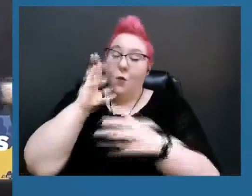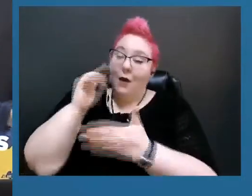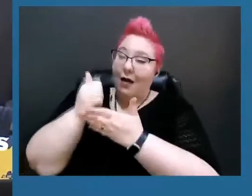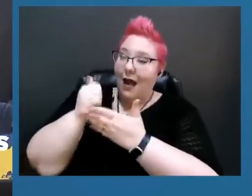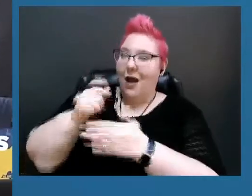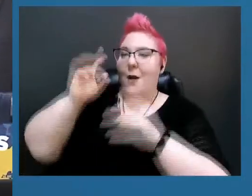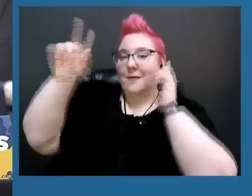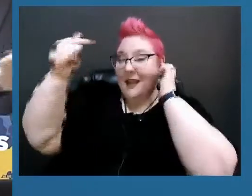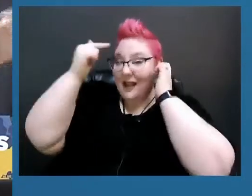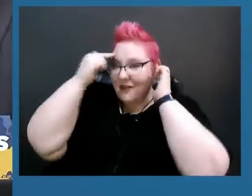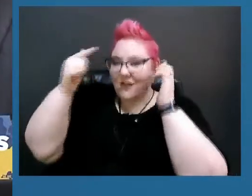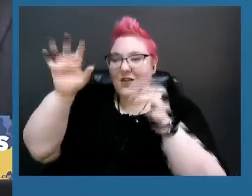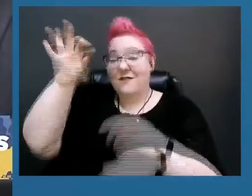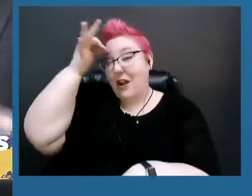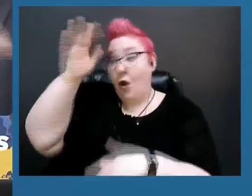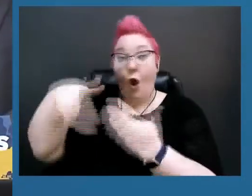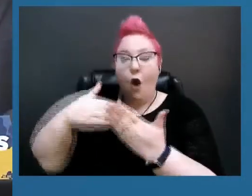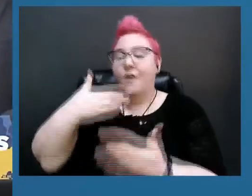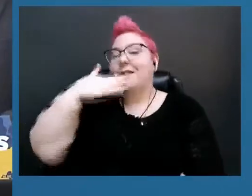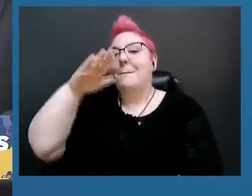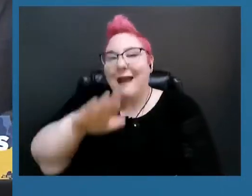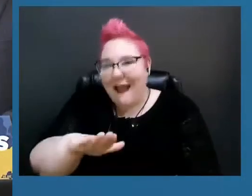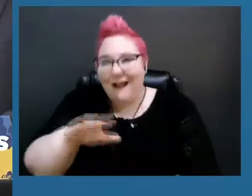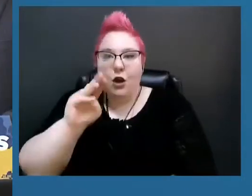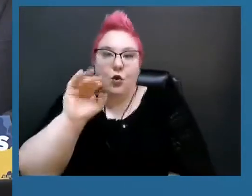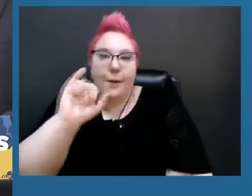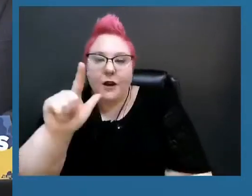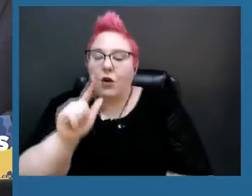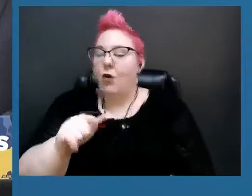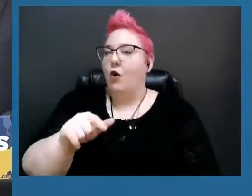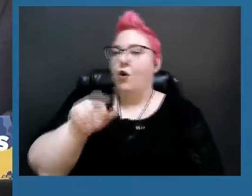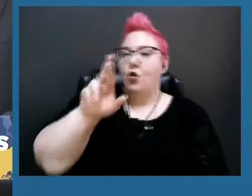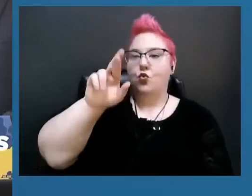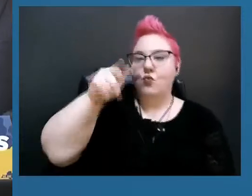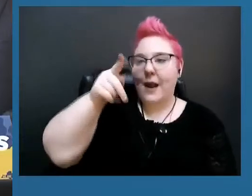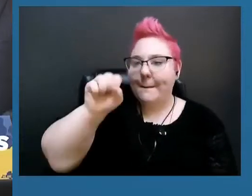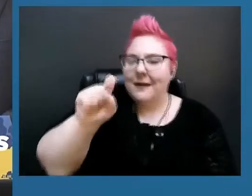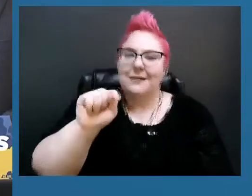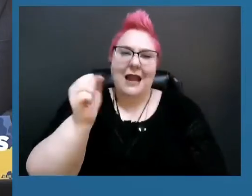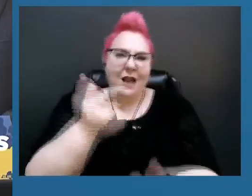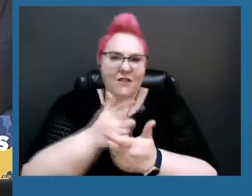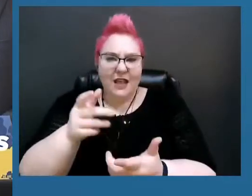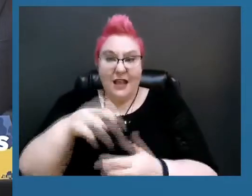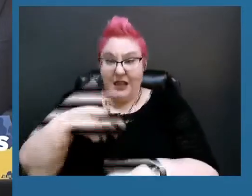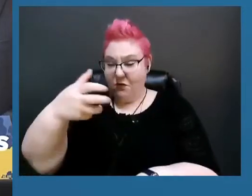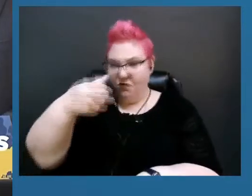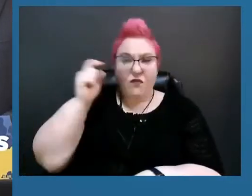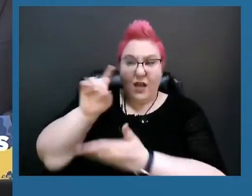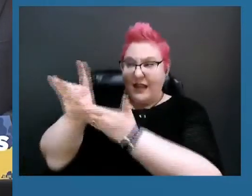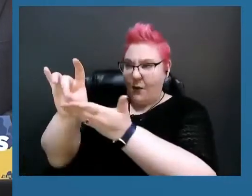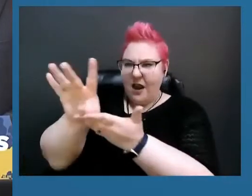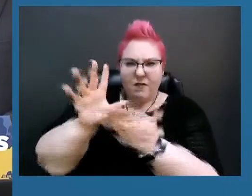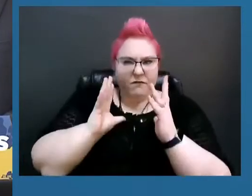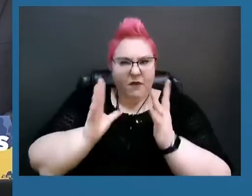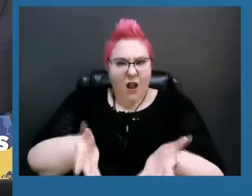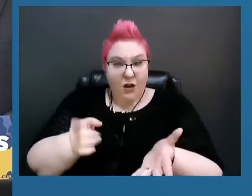bad criminals and the murderers and the rapists and everybody said he was going to get rid of. Are you okay with that? I'm okay with that. Yes. Right, we got to keep our communities